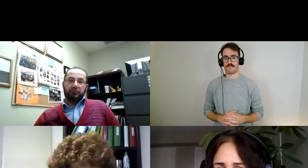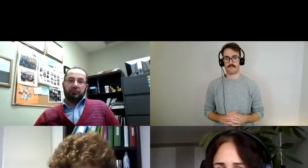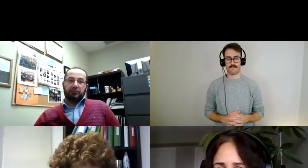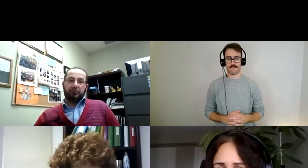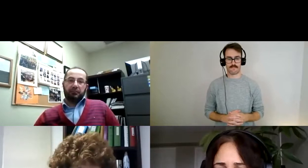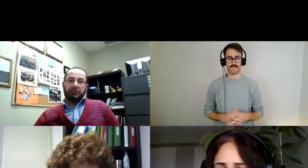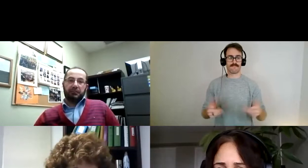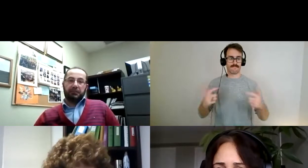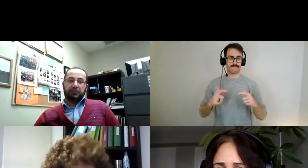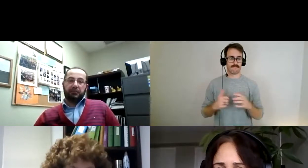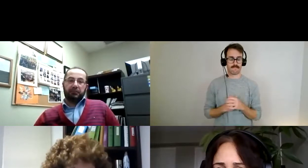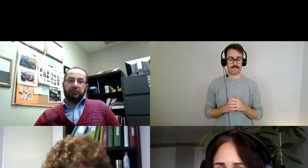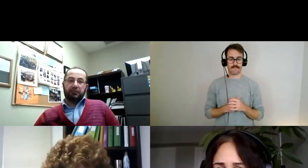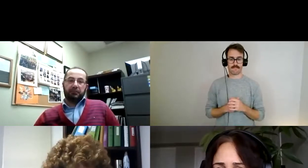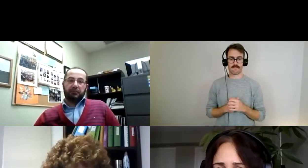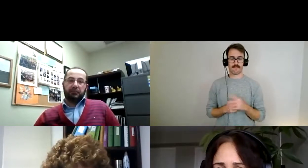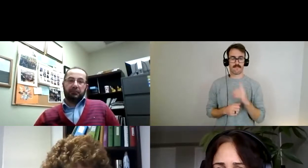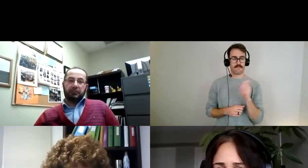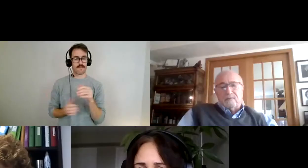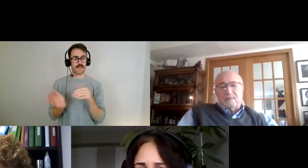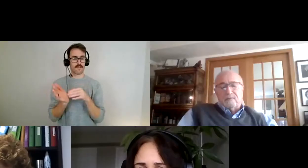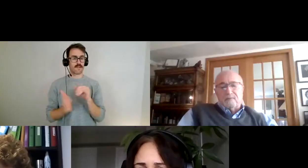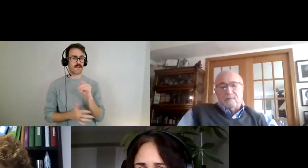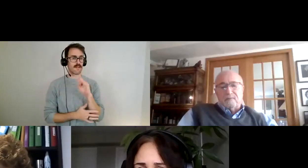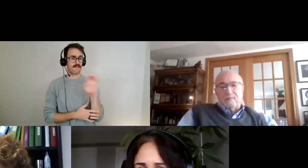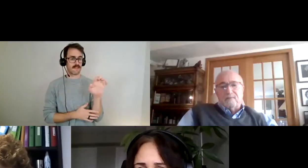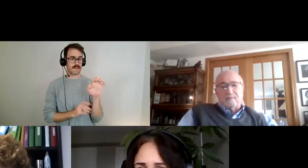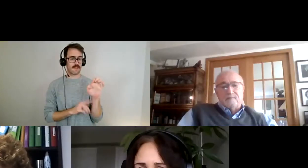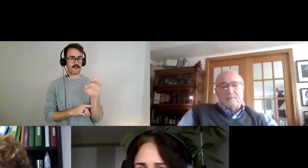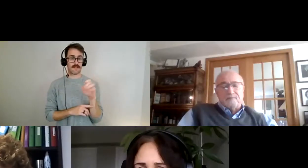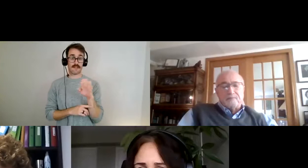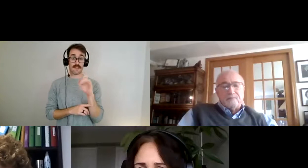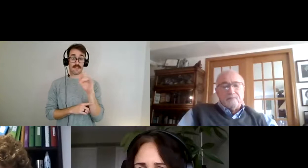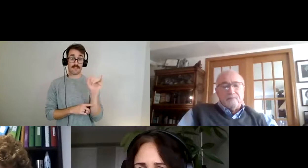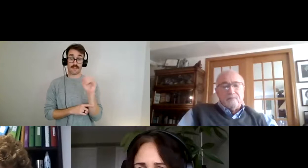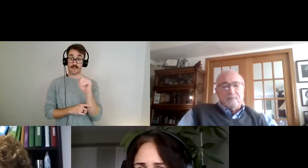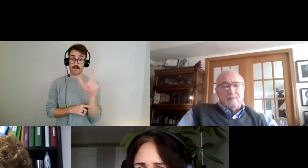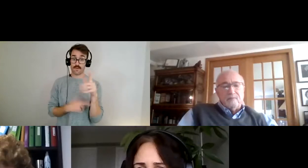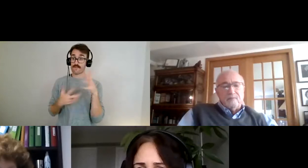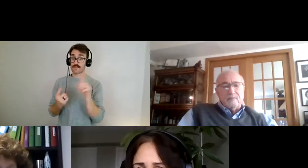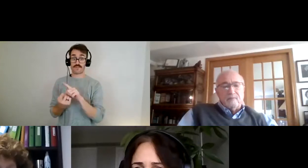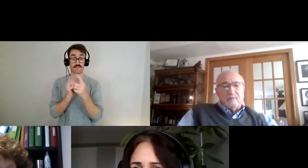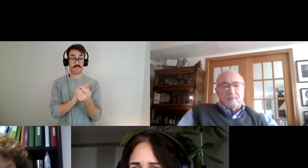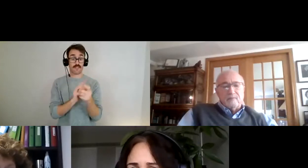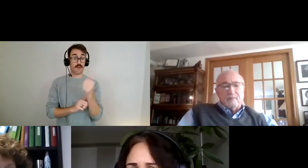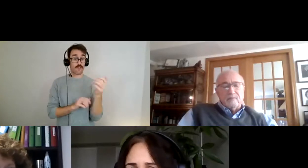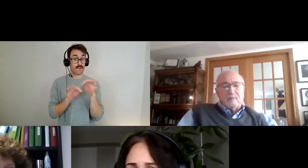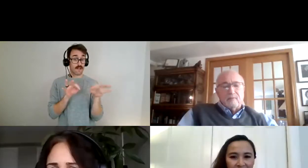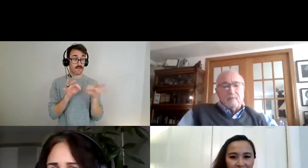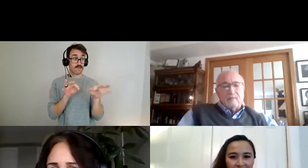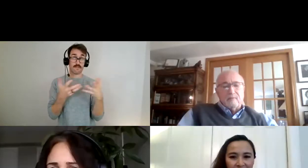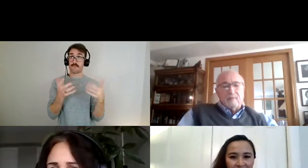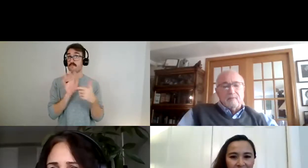you. Dr. Yaffe, has the EASI tool been translated into languages,